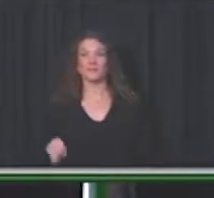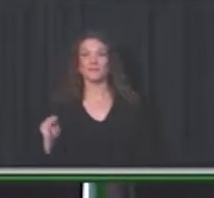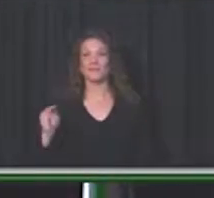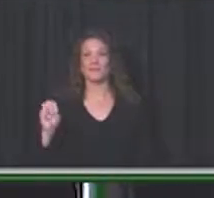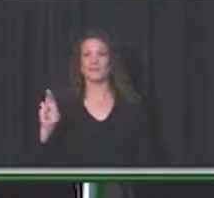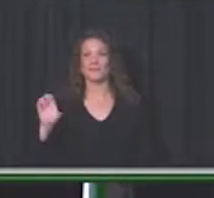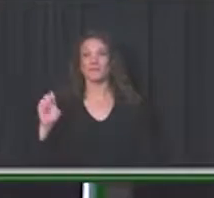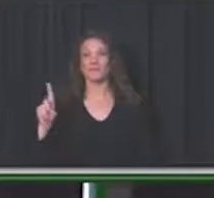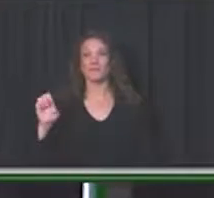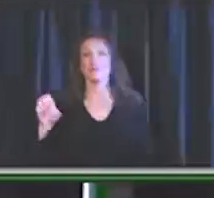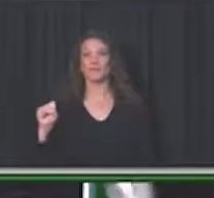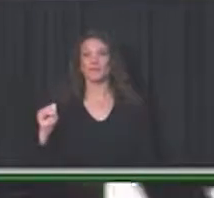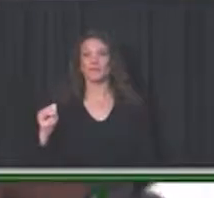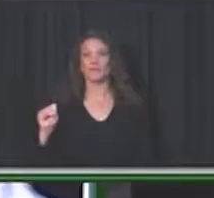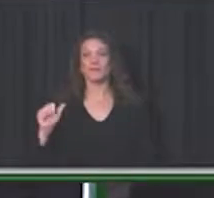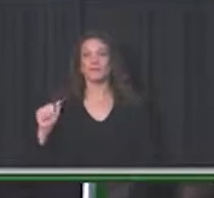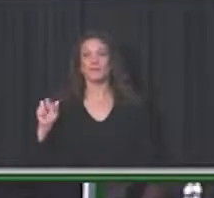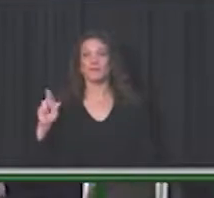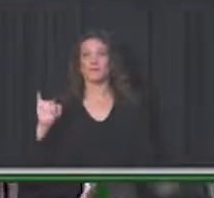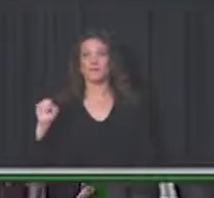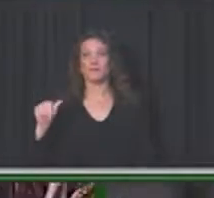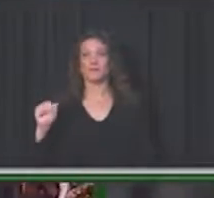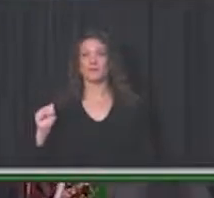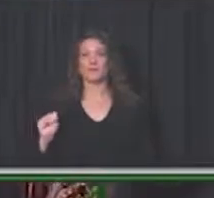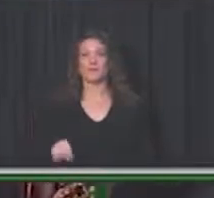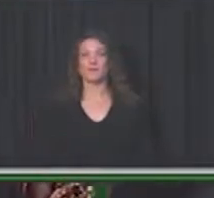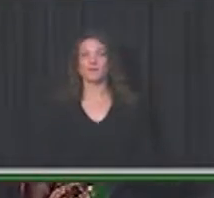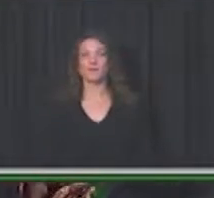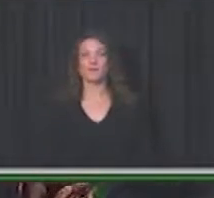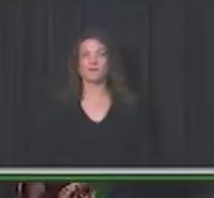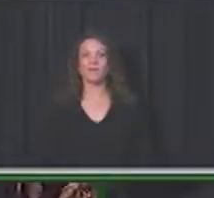Mercedes Radusto Aviers.